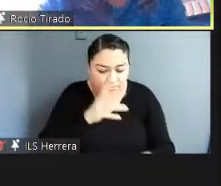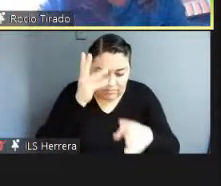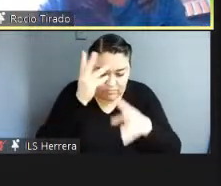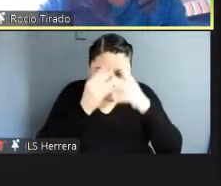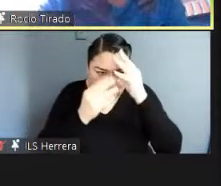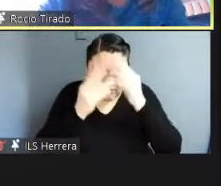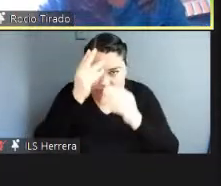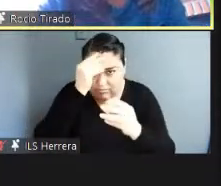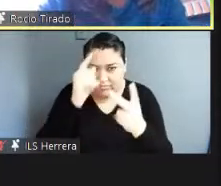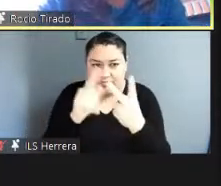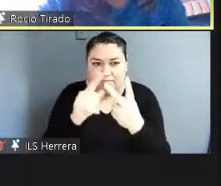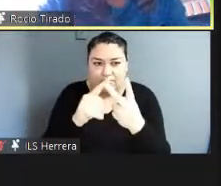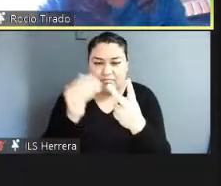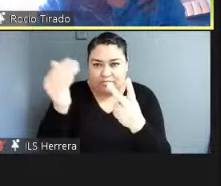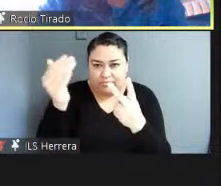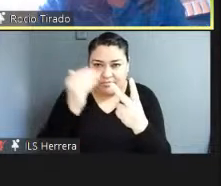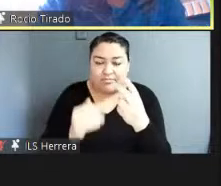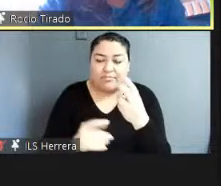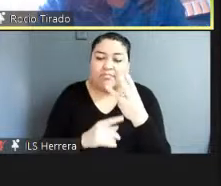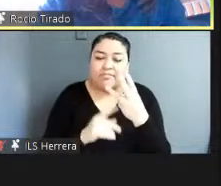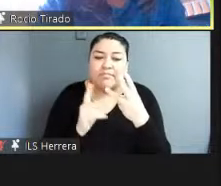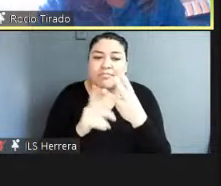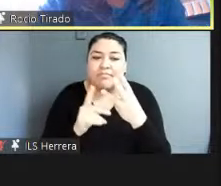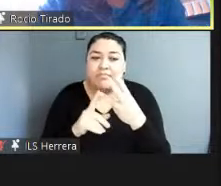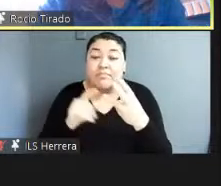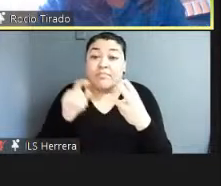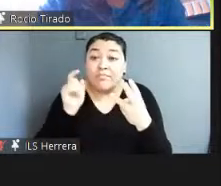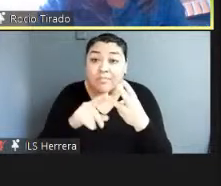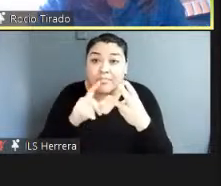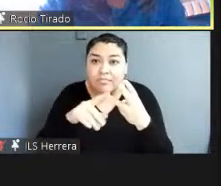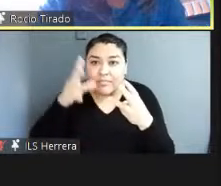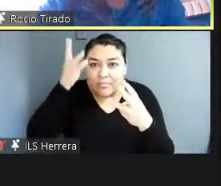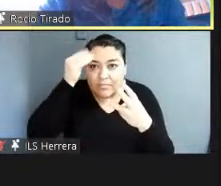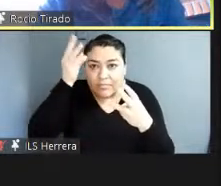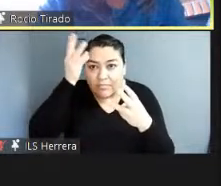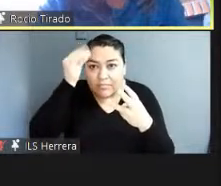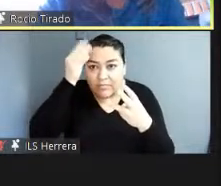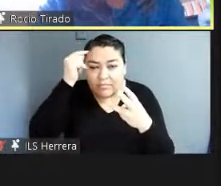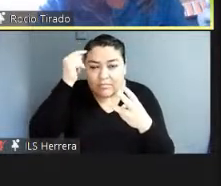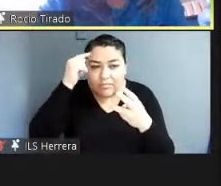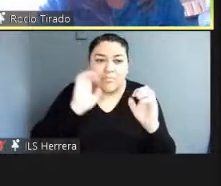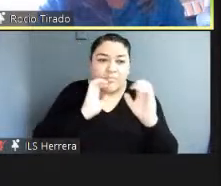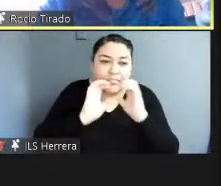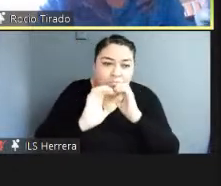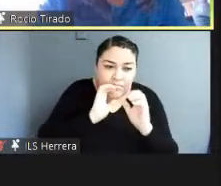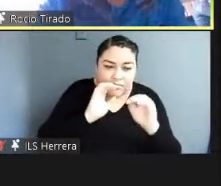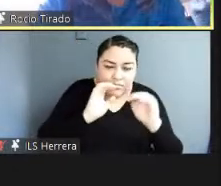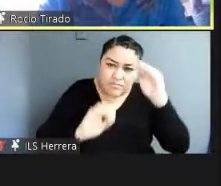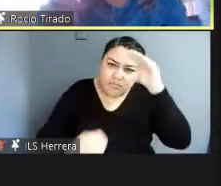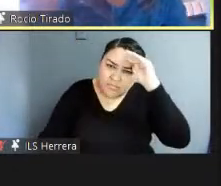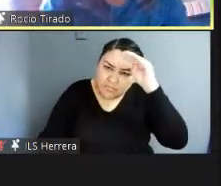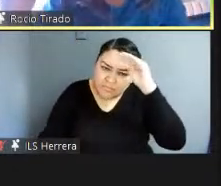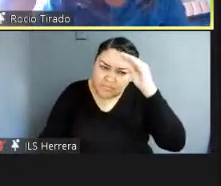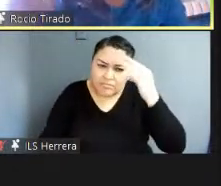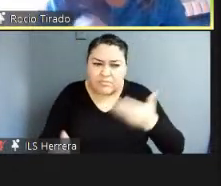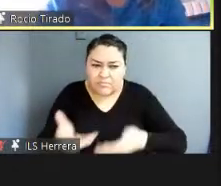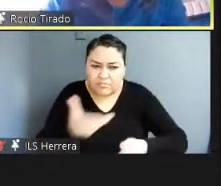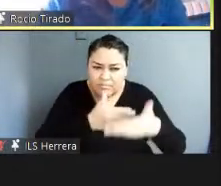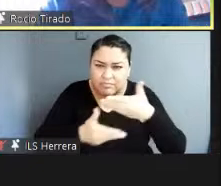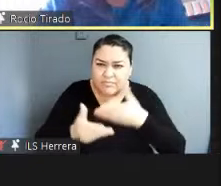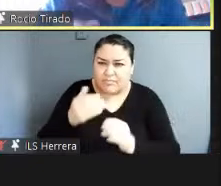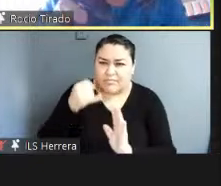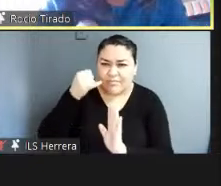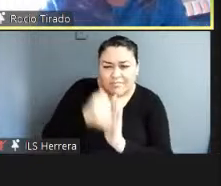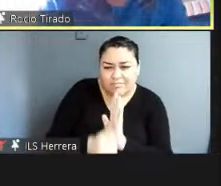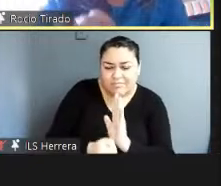autonomous learning, to promote development of higher cognitive processes like communication,